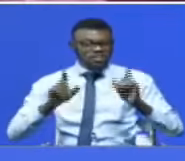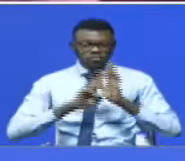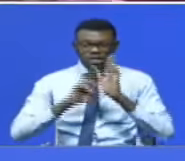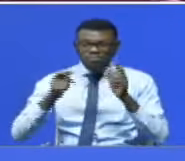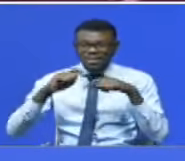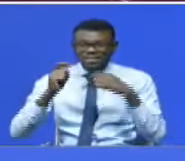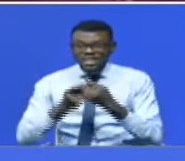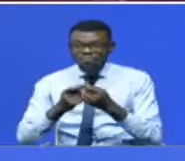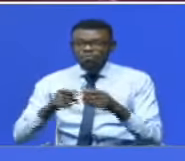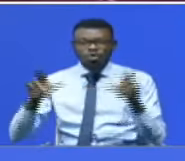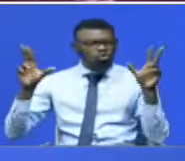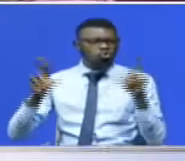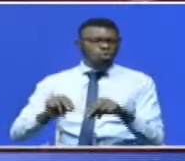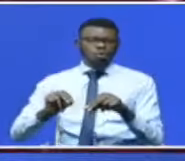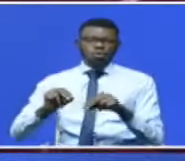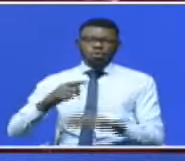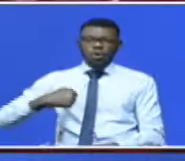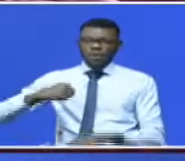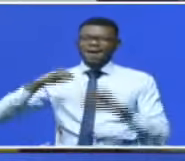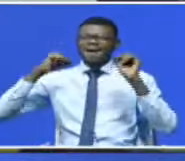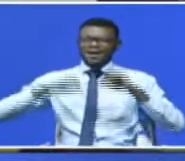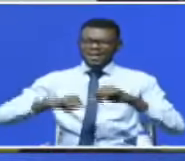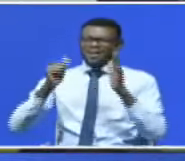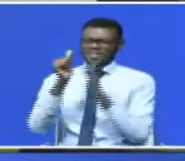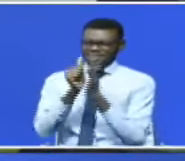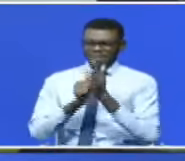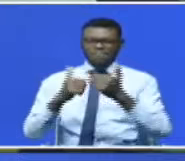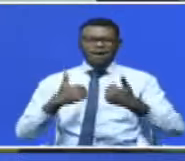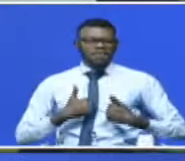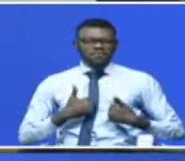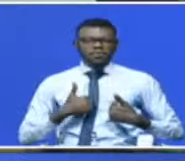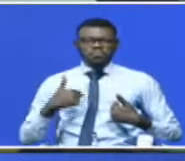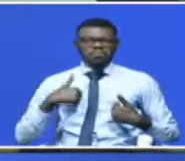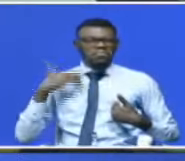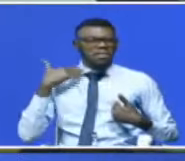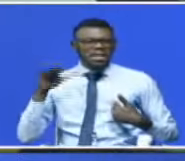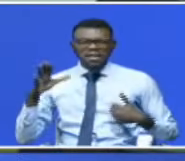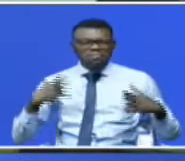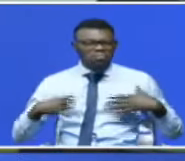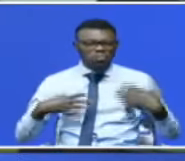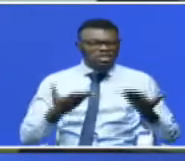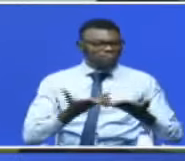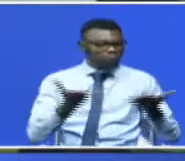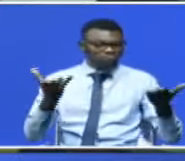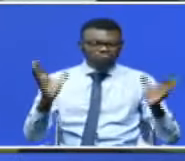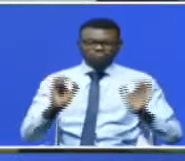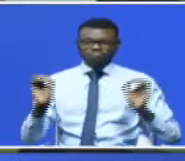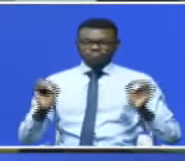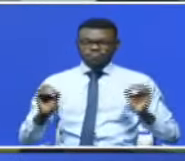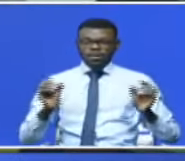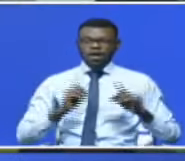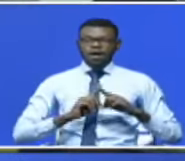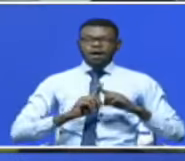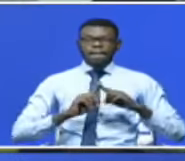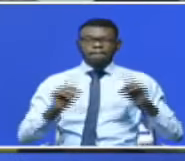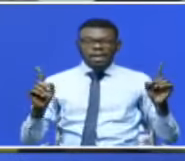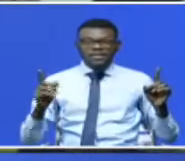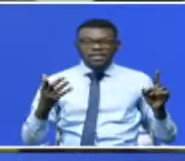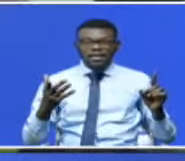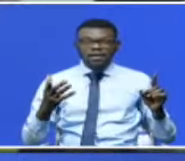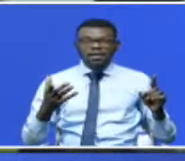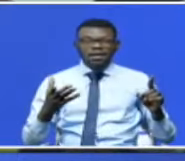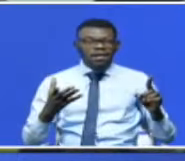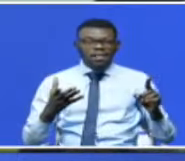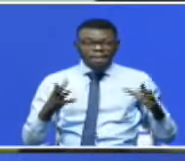tribe. It was because we agreed on an agenda. Mimi sina chuki na mtu yeyote. Lakini hakuna